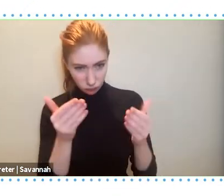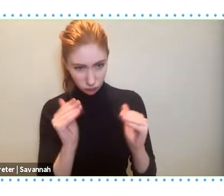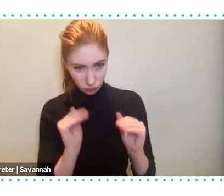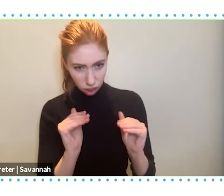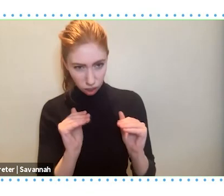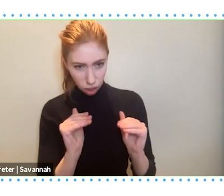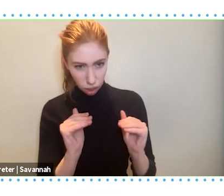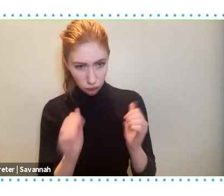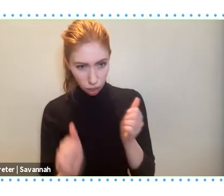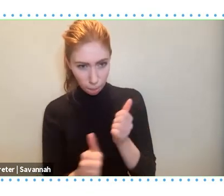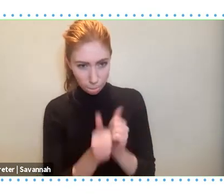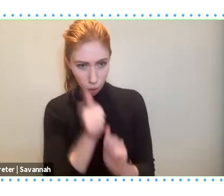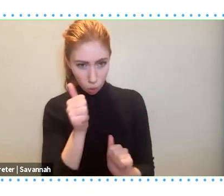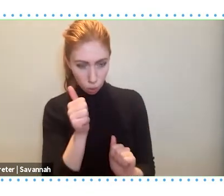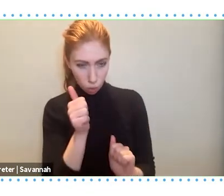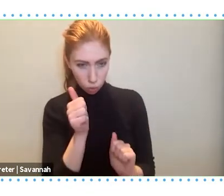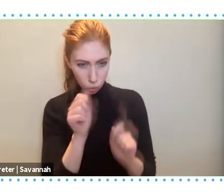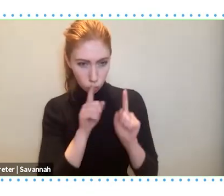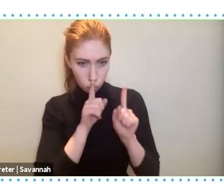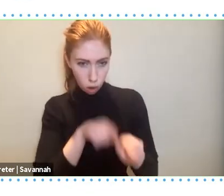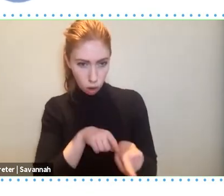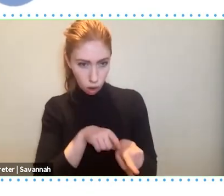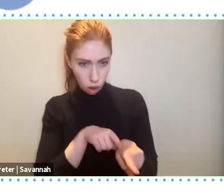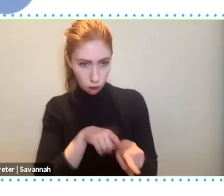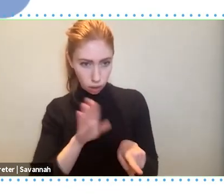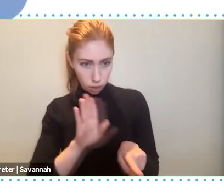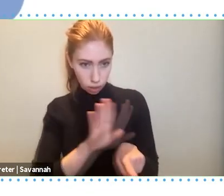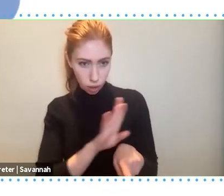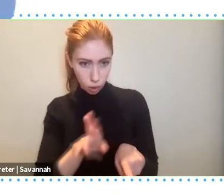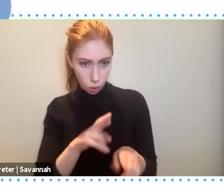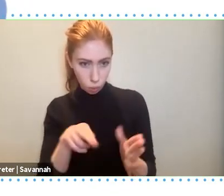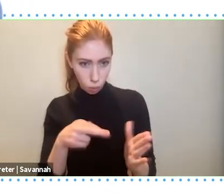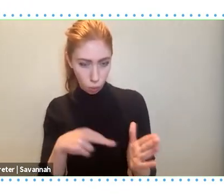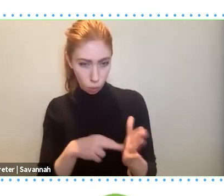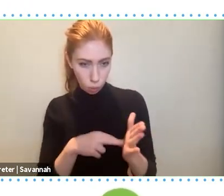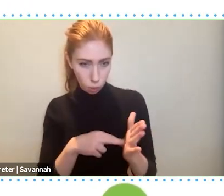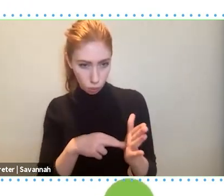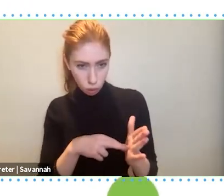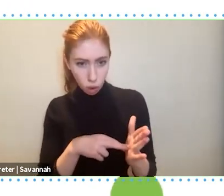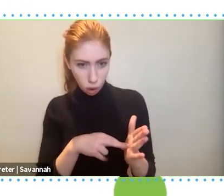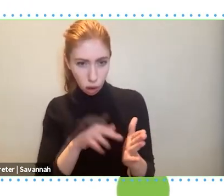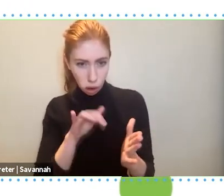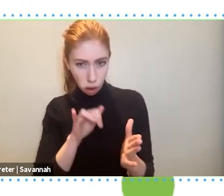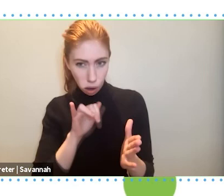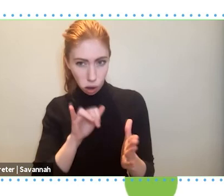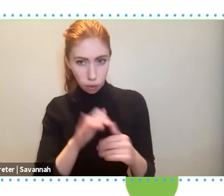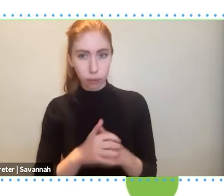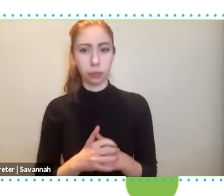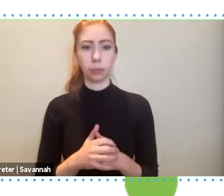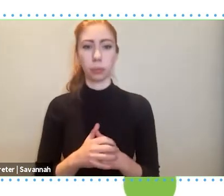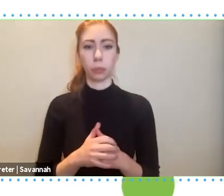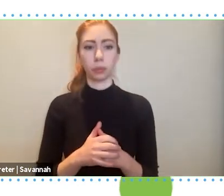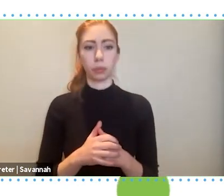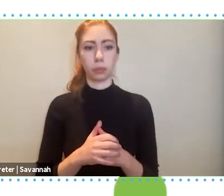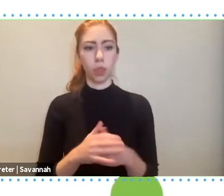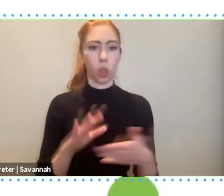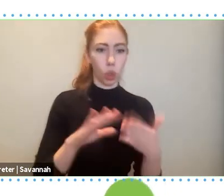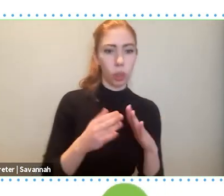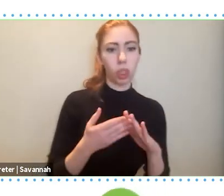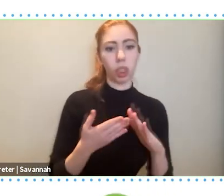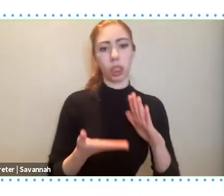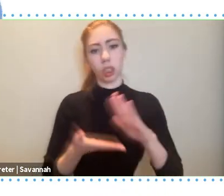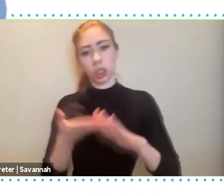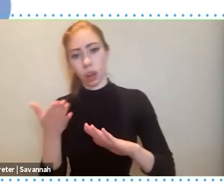responses to was about folks' roles. So we've got, but a lot of folks here are arts organizations, ASOs, couple funders, community arts,